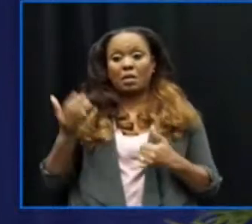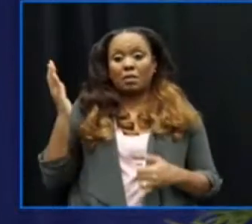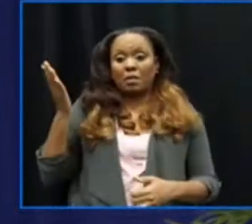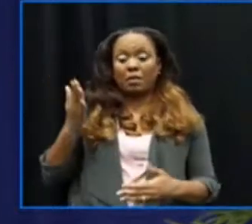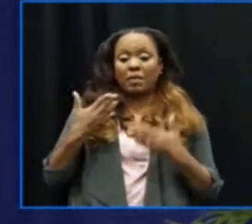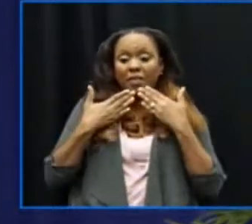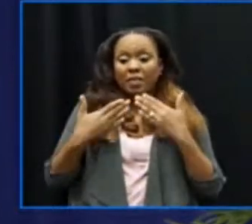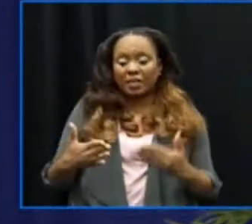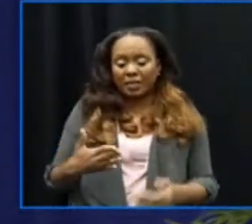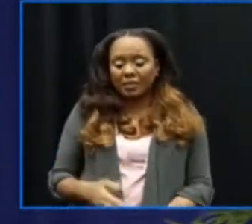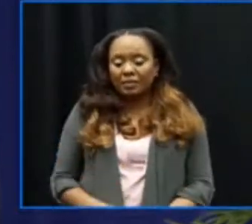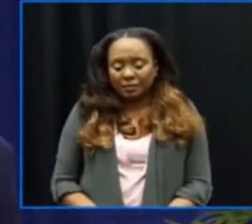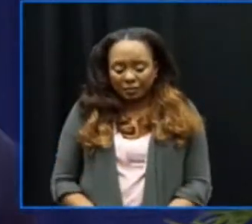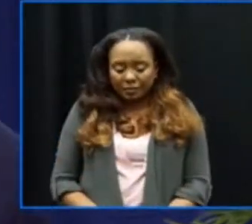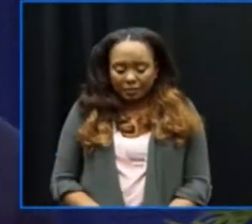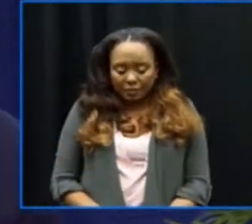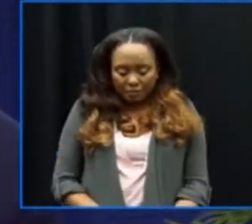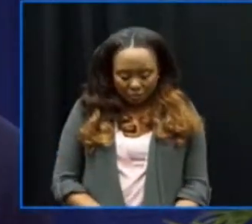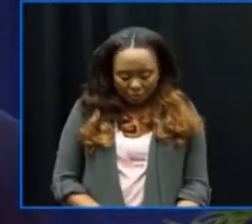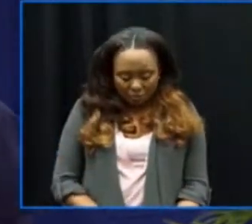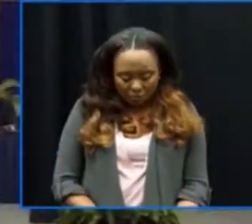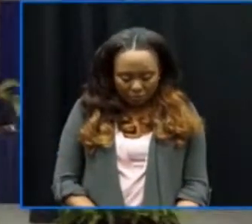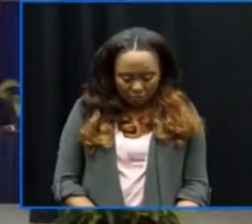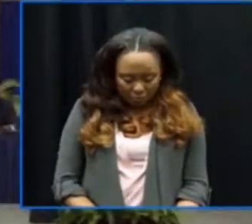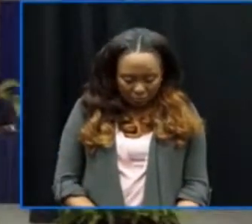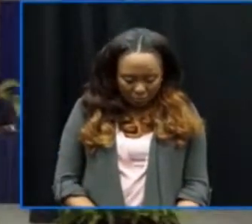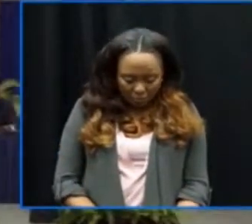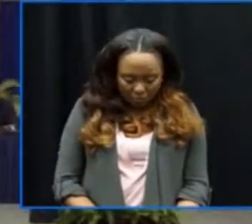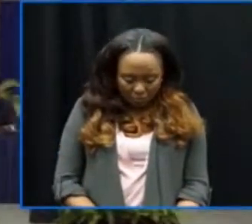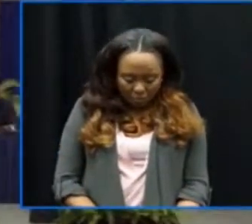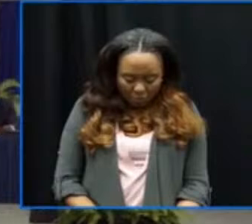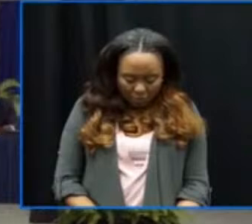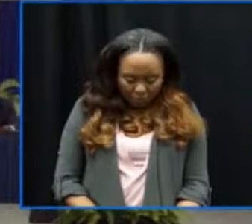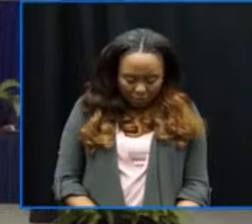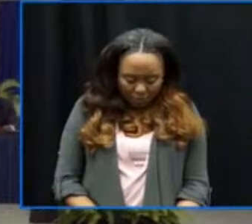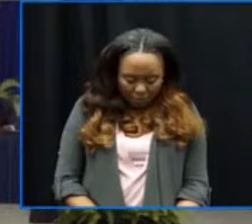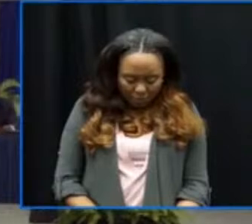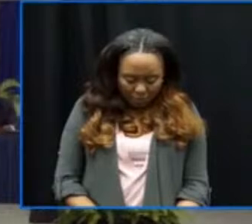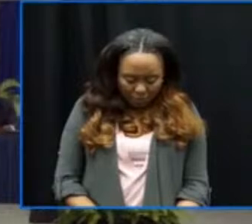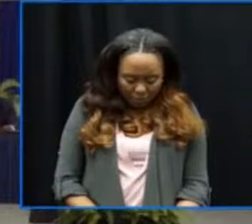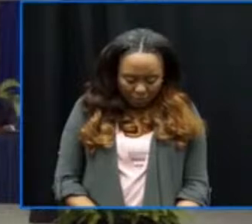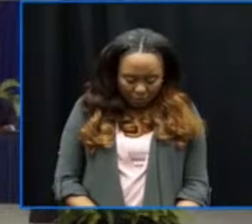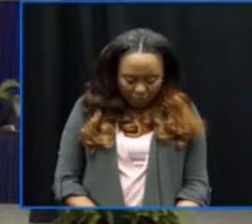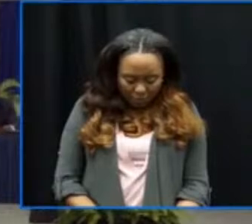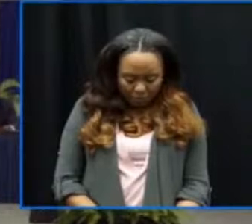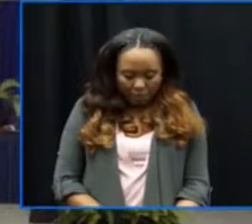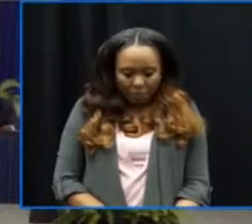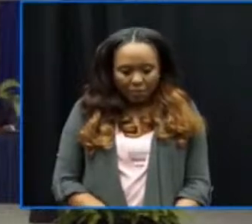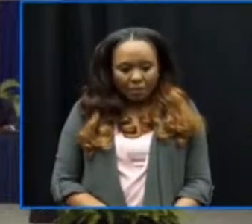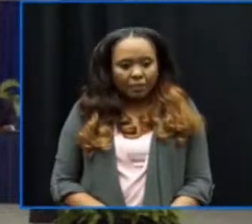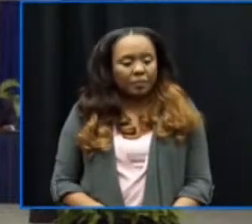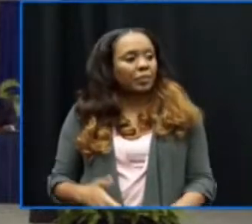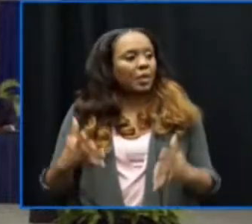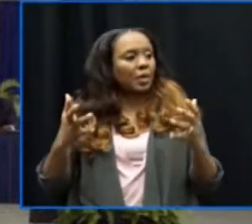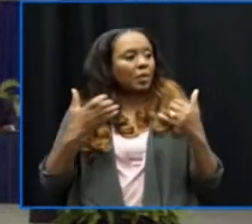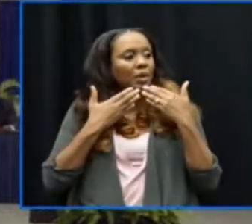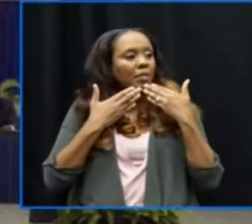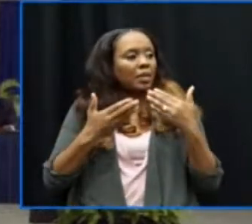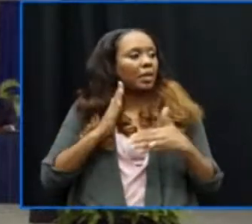people of Barbados. Thank you very much, Dr. Yearwood. Let me thank everyone who has